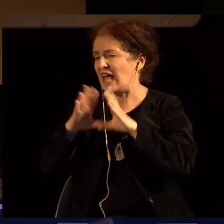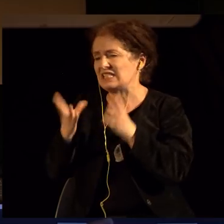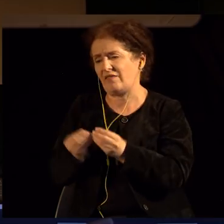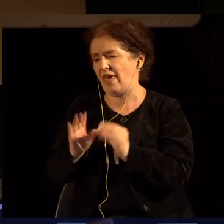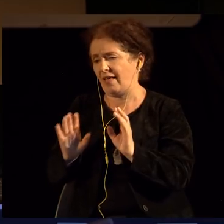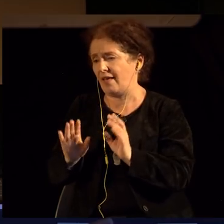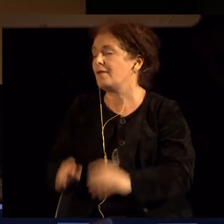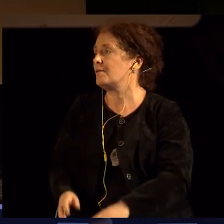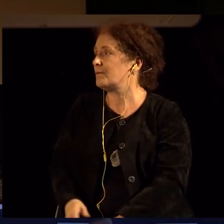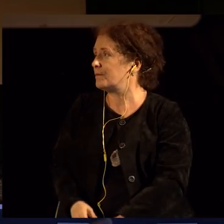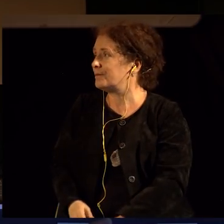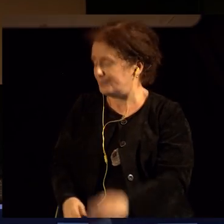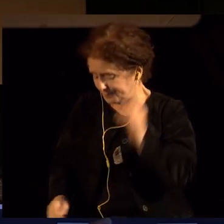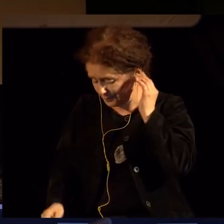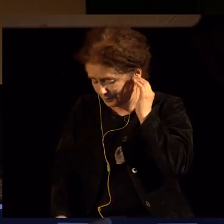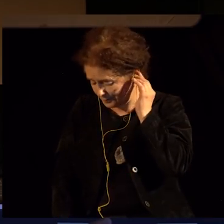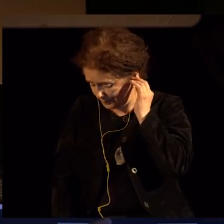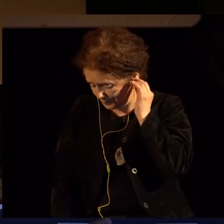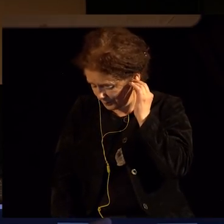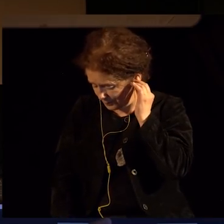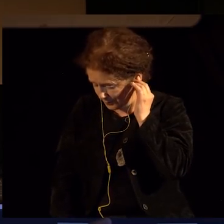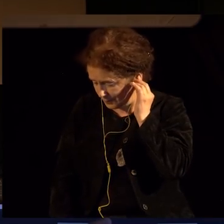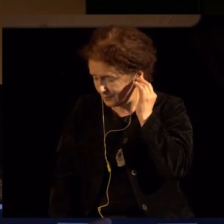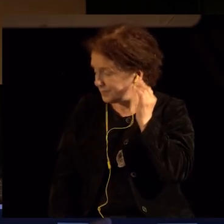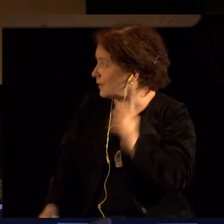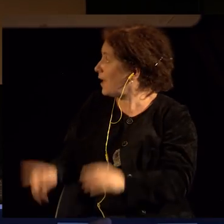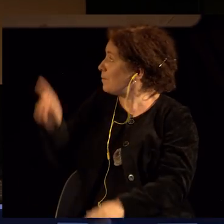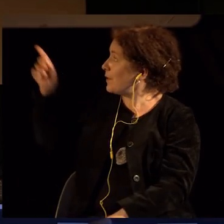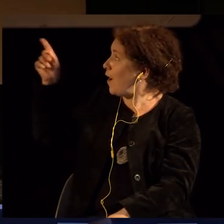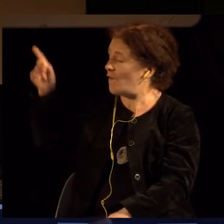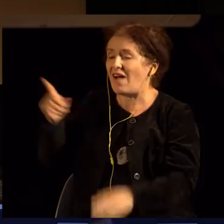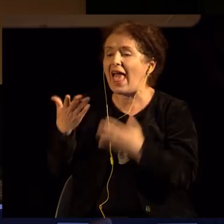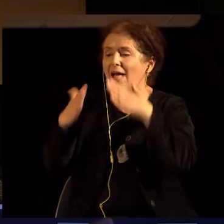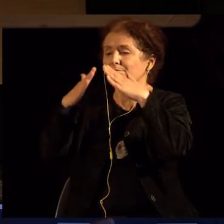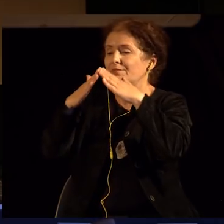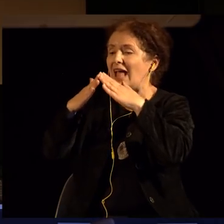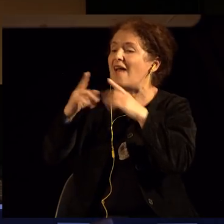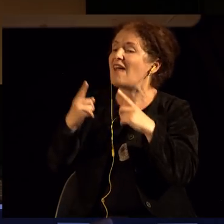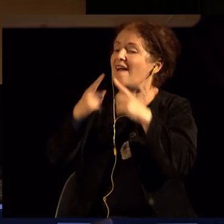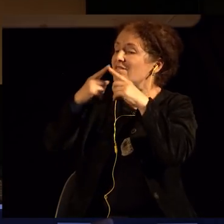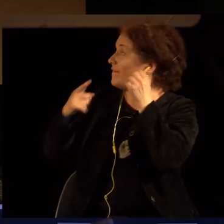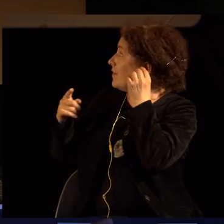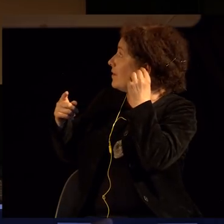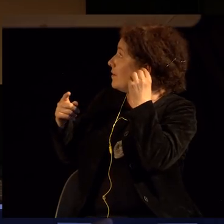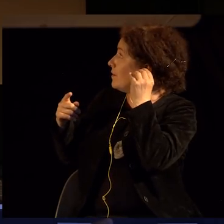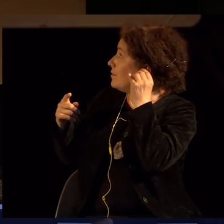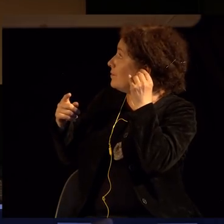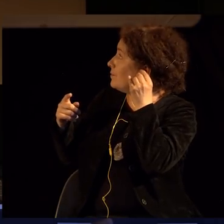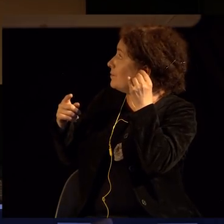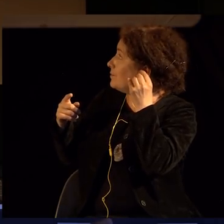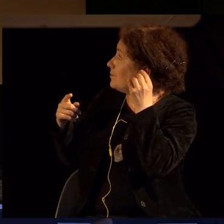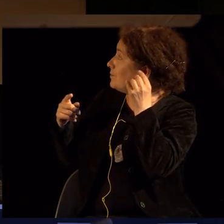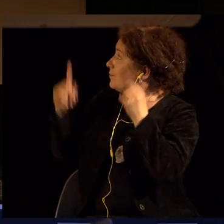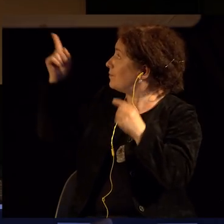It's a model for sex therapy. And at the very top there is patients needing intensive